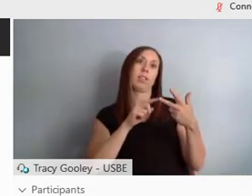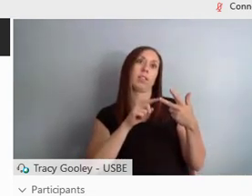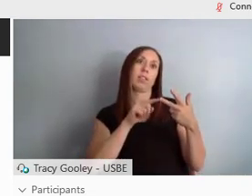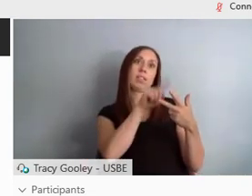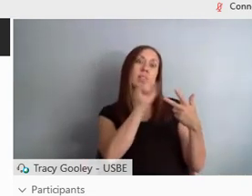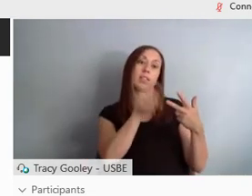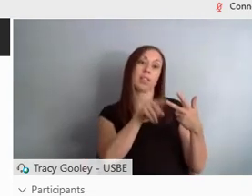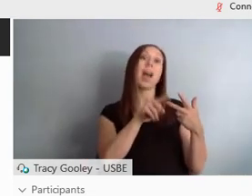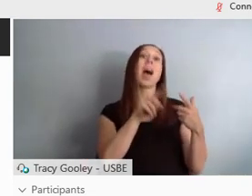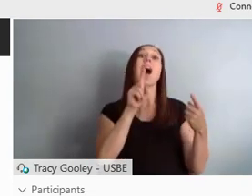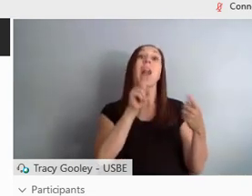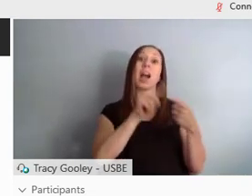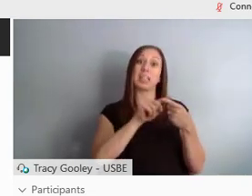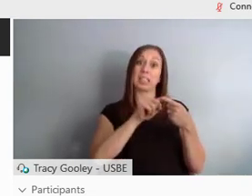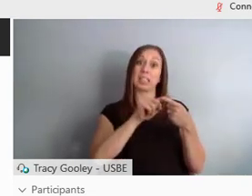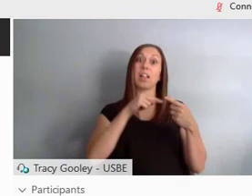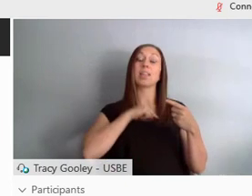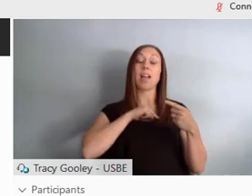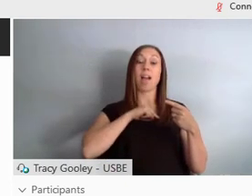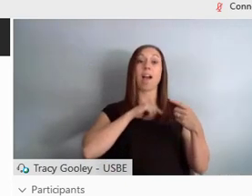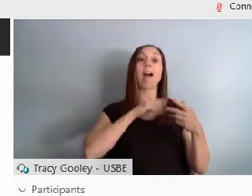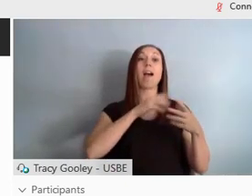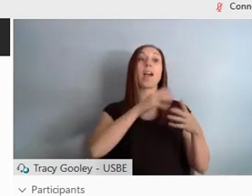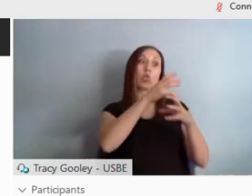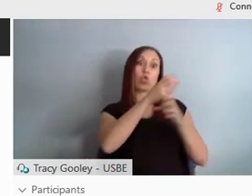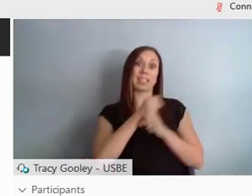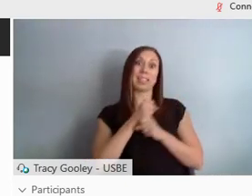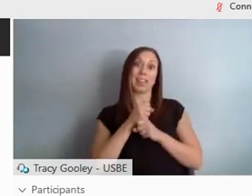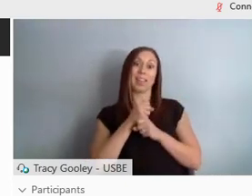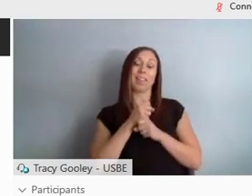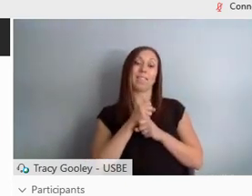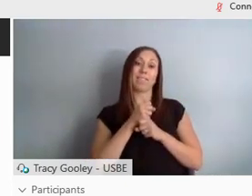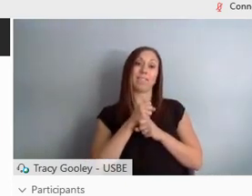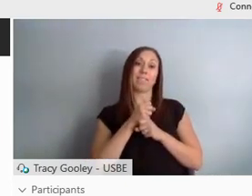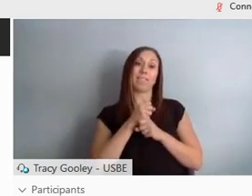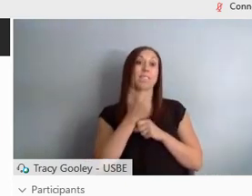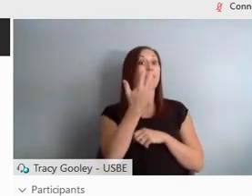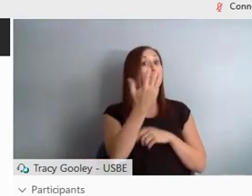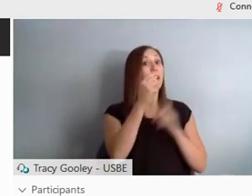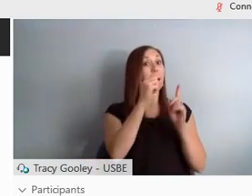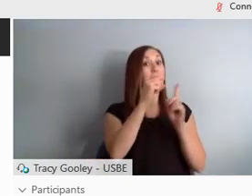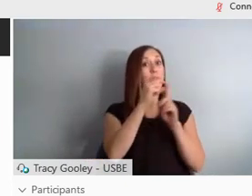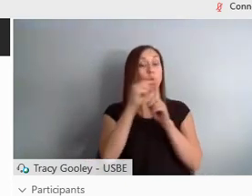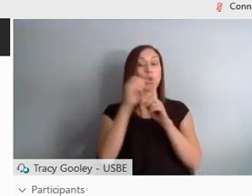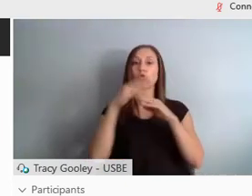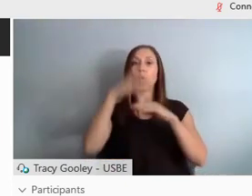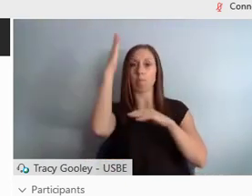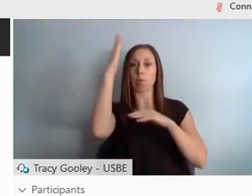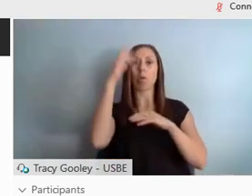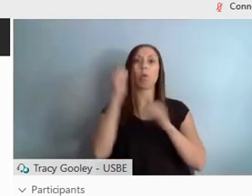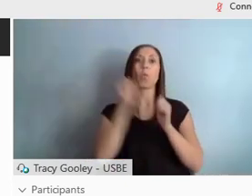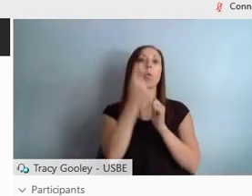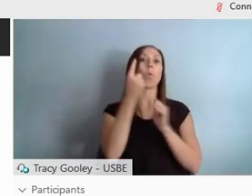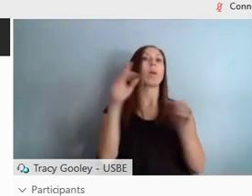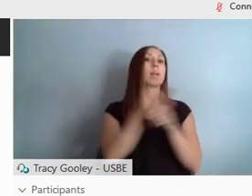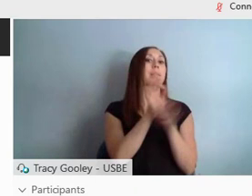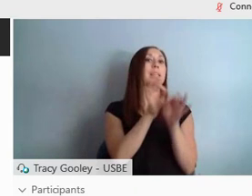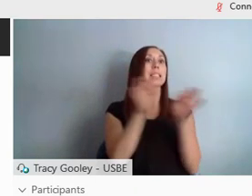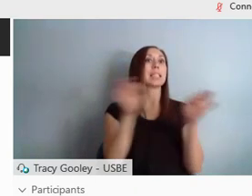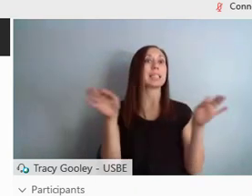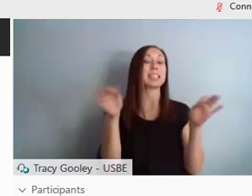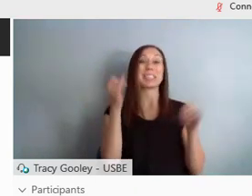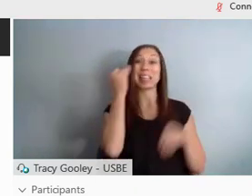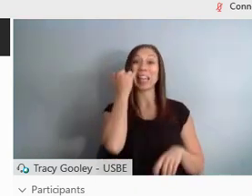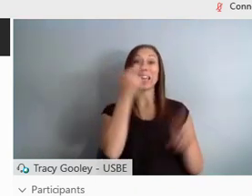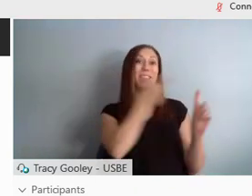next question until I was able to receive 5 or more words in one complete sentence.